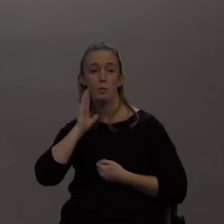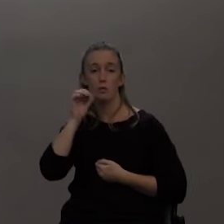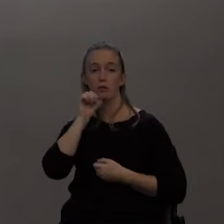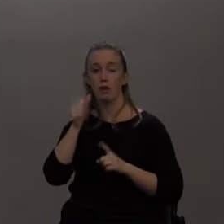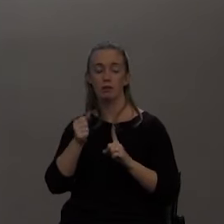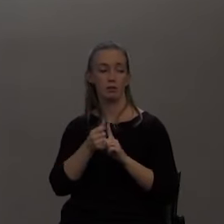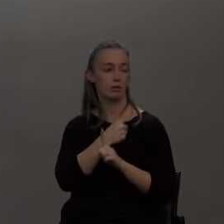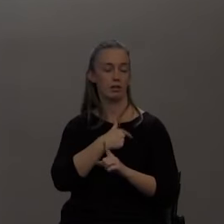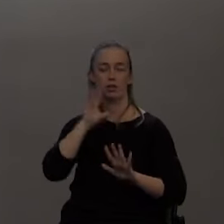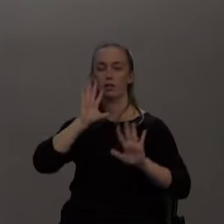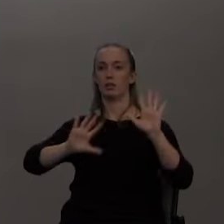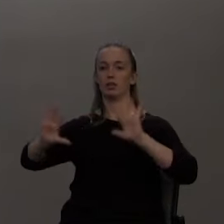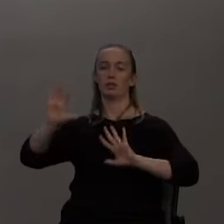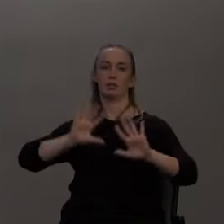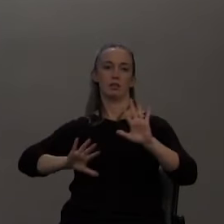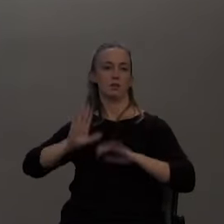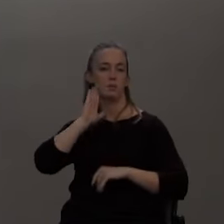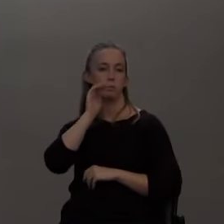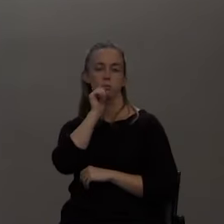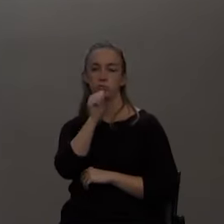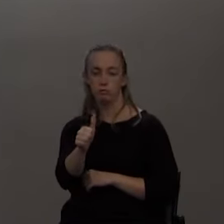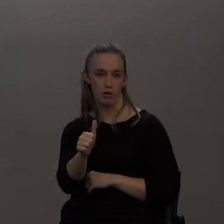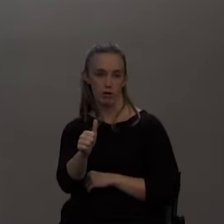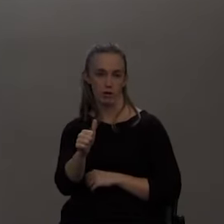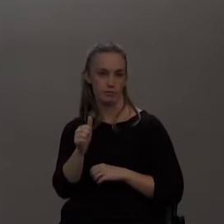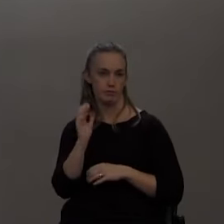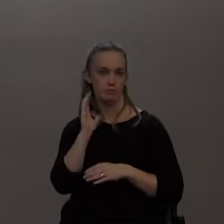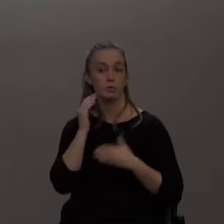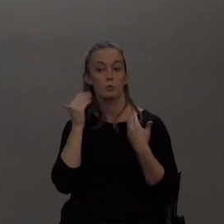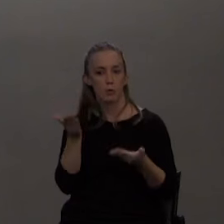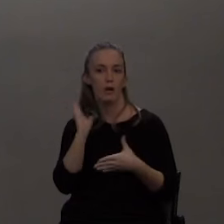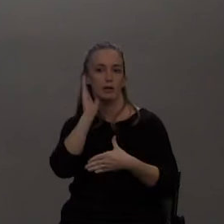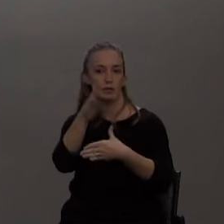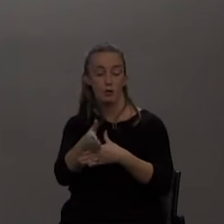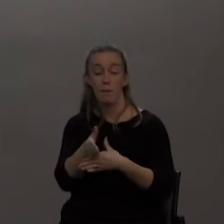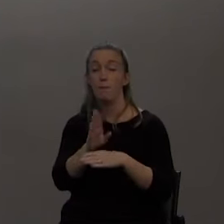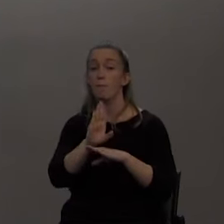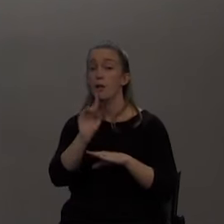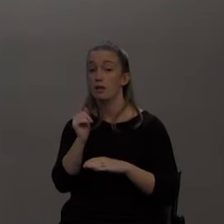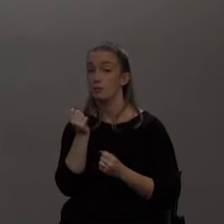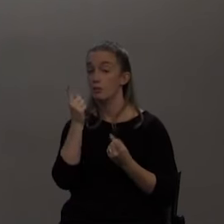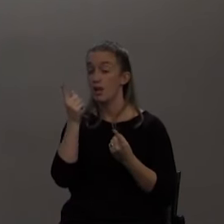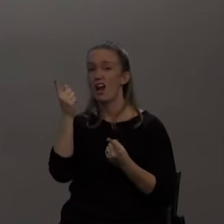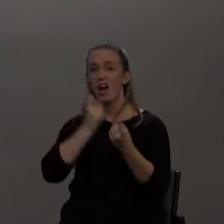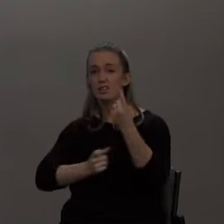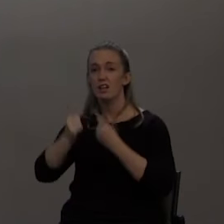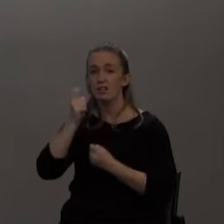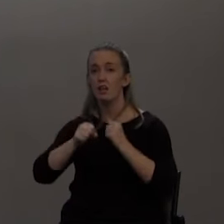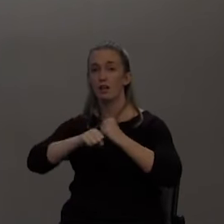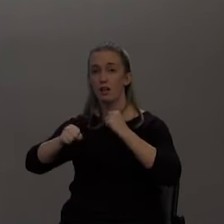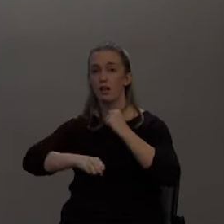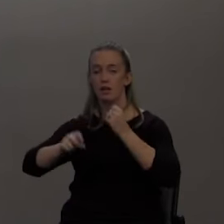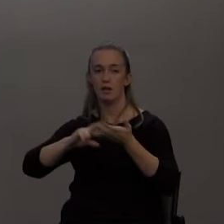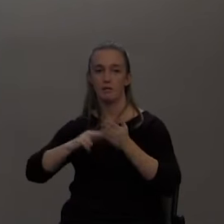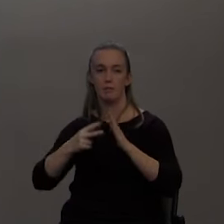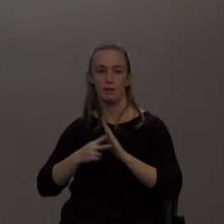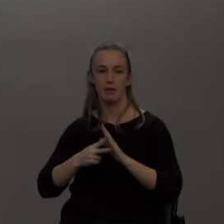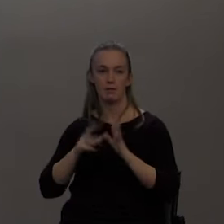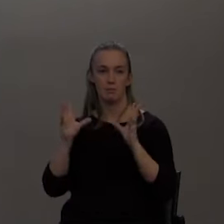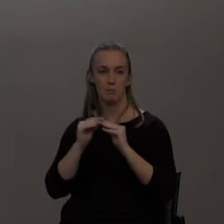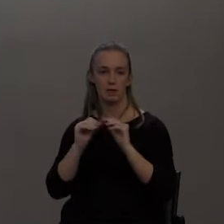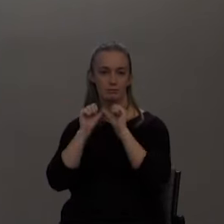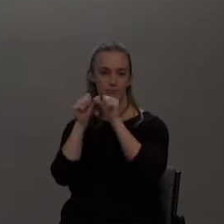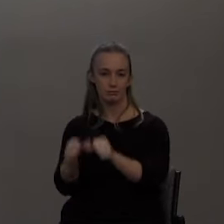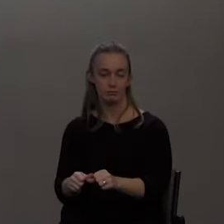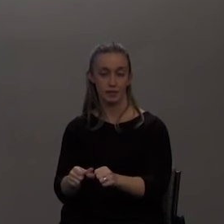off in interrupting in the presentation. Just understand the more you ask, the longer we stay here. But with that is, I wanted to get you